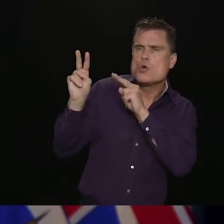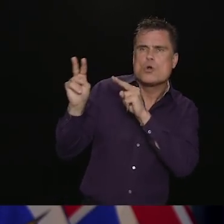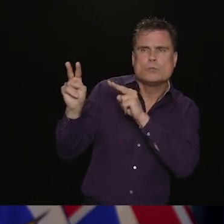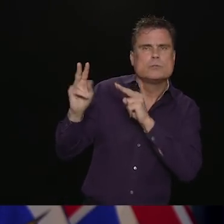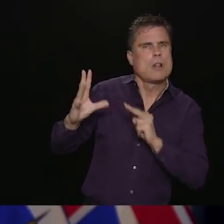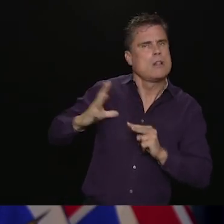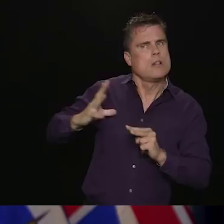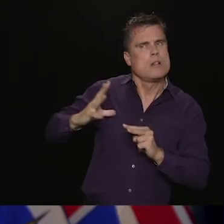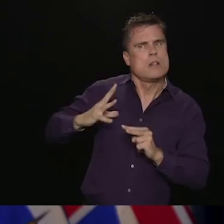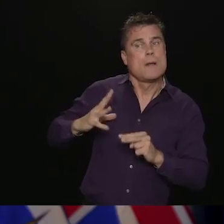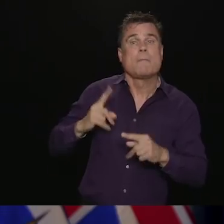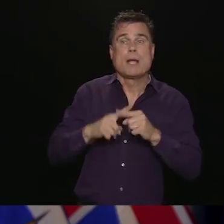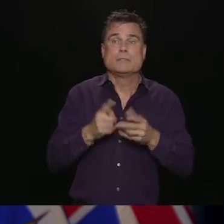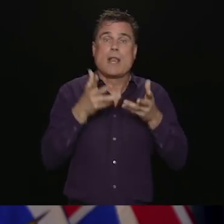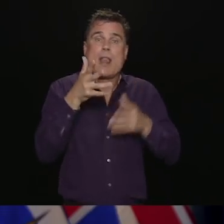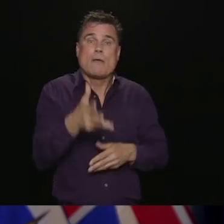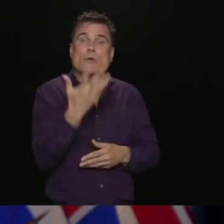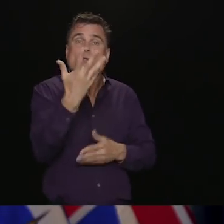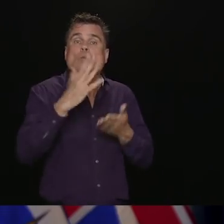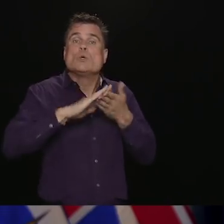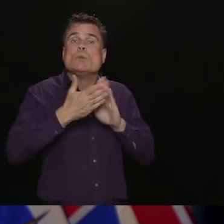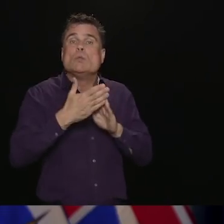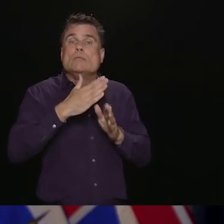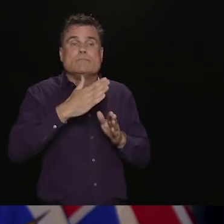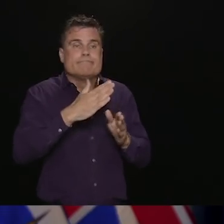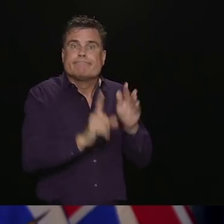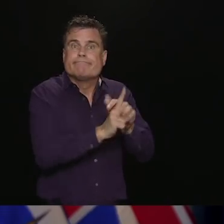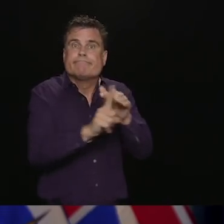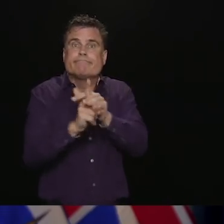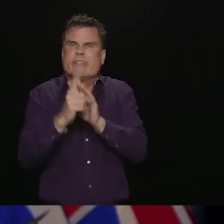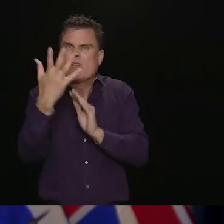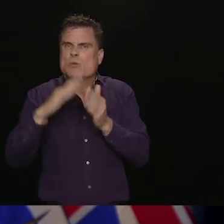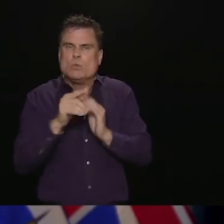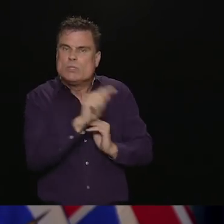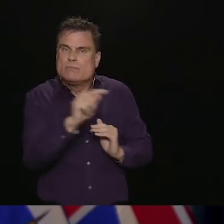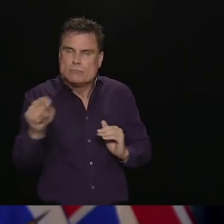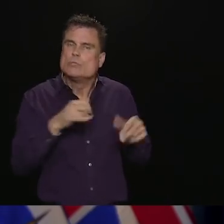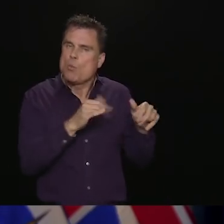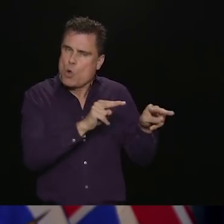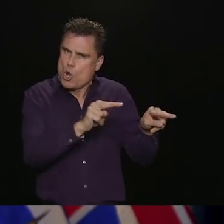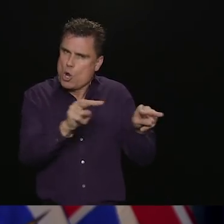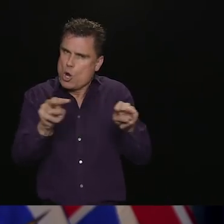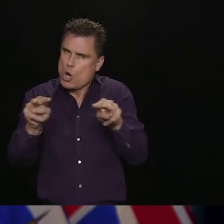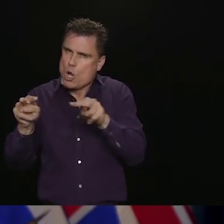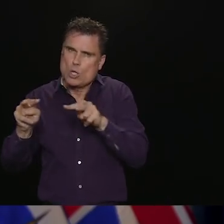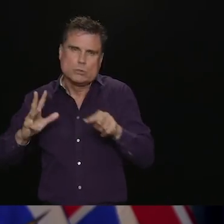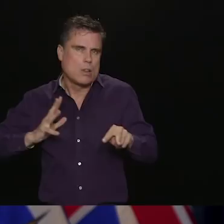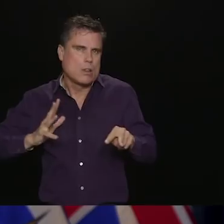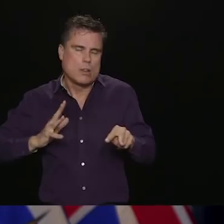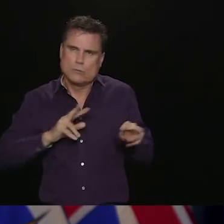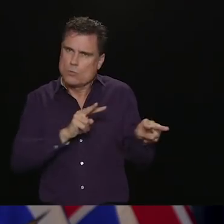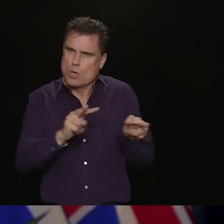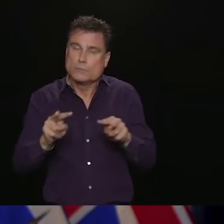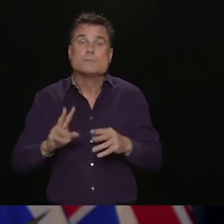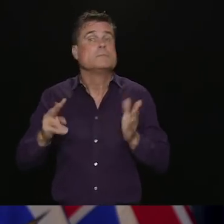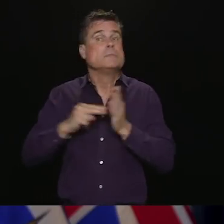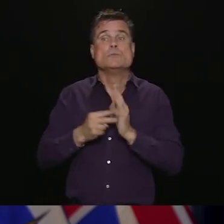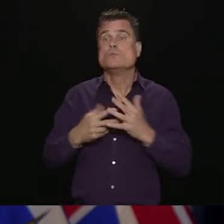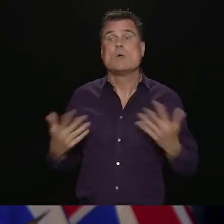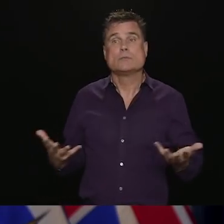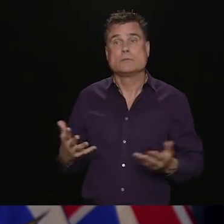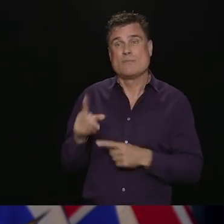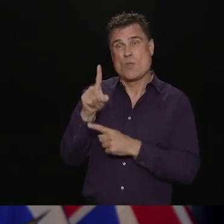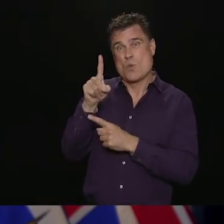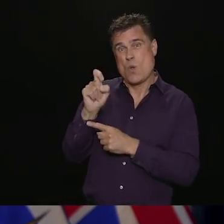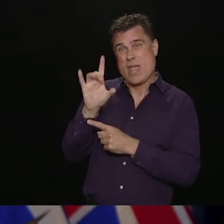facilities that have had outbreaks here in BC. So that leaves us with 182 active cases, of whom